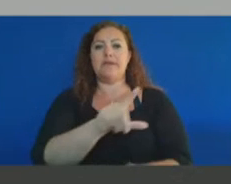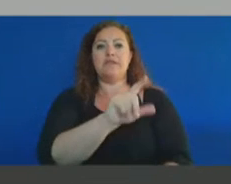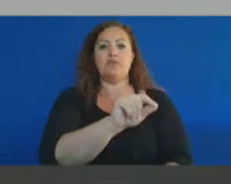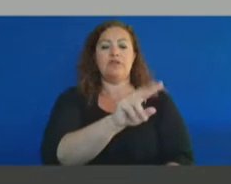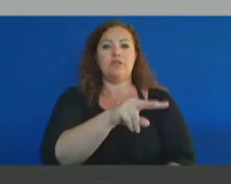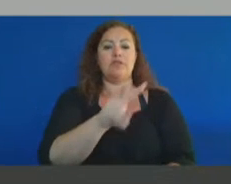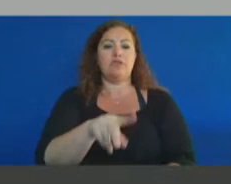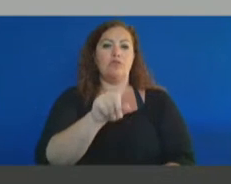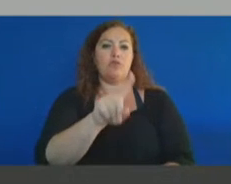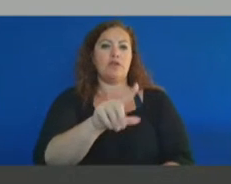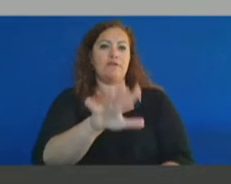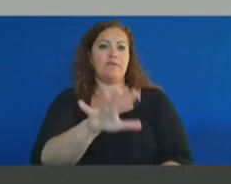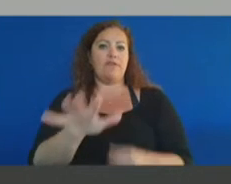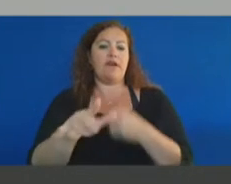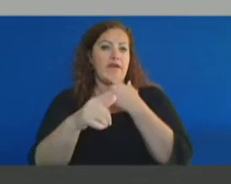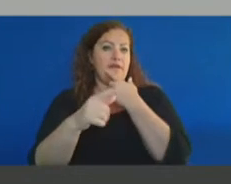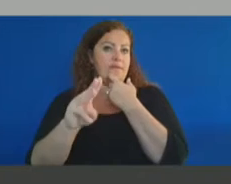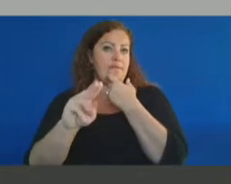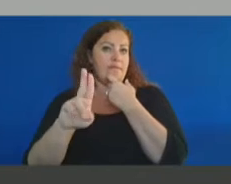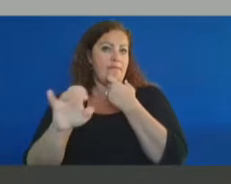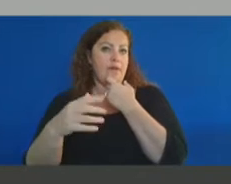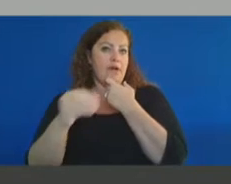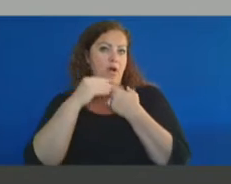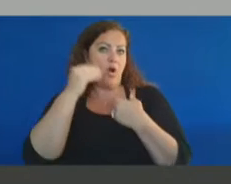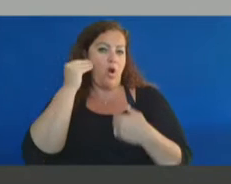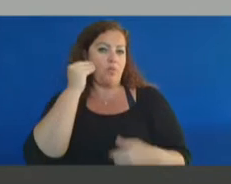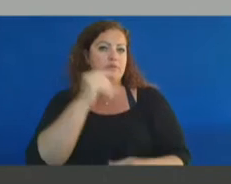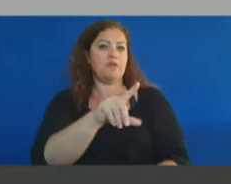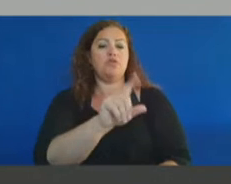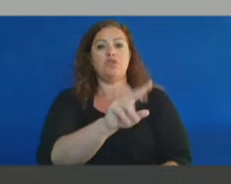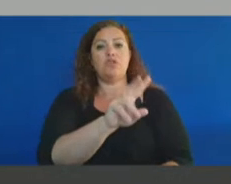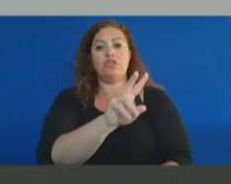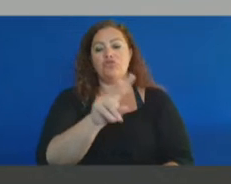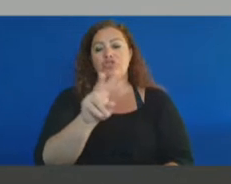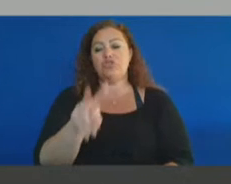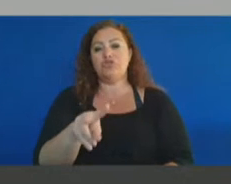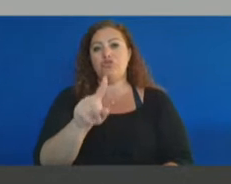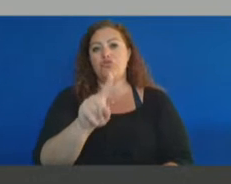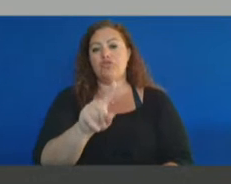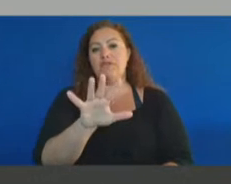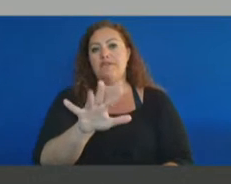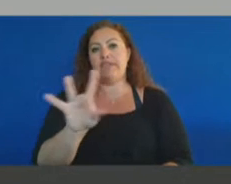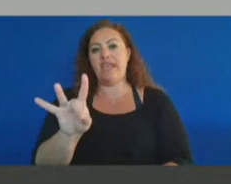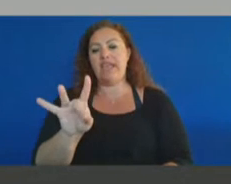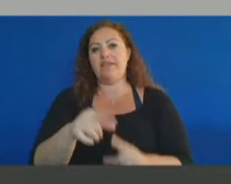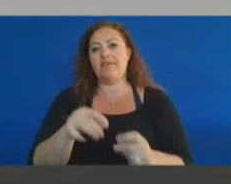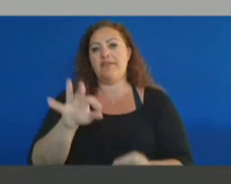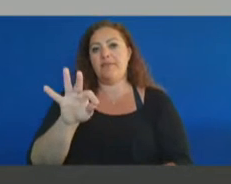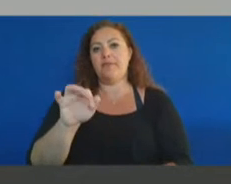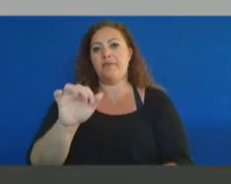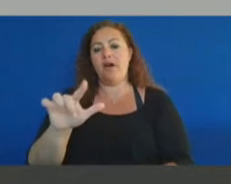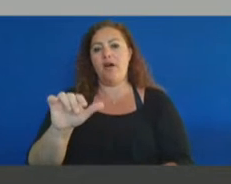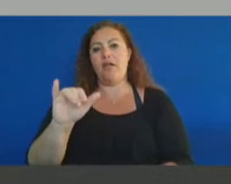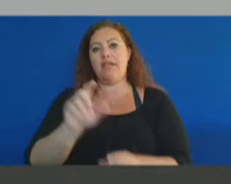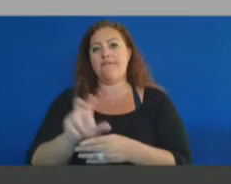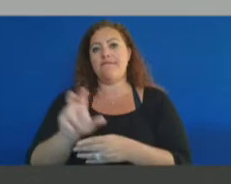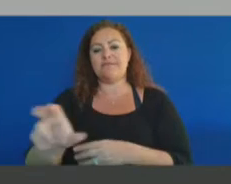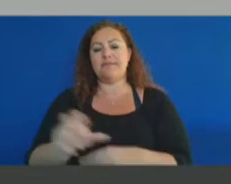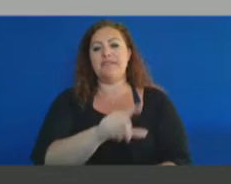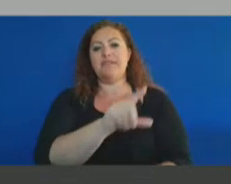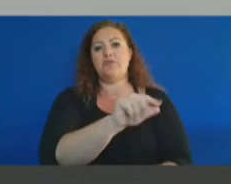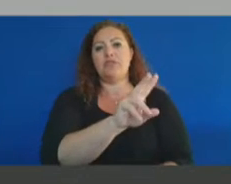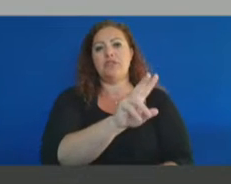155 by homes petition 2022 15 158 by Fall Investments petition